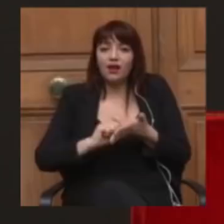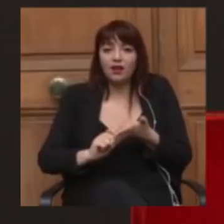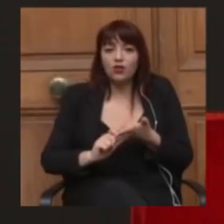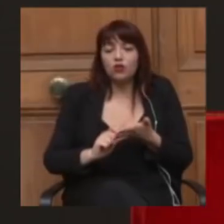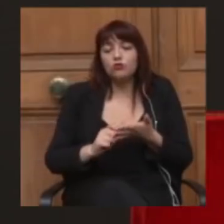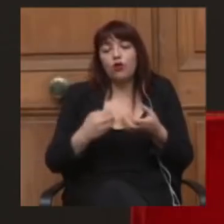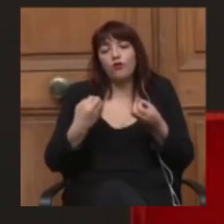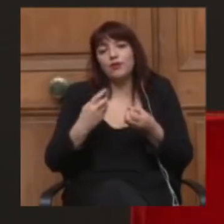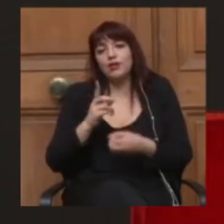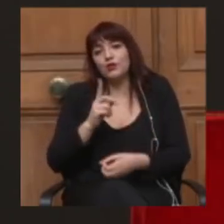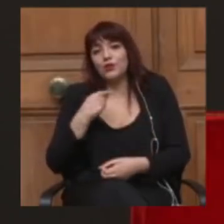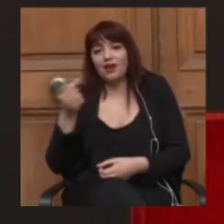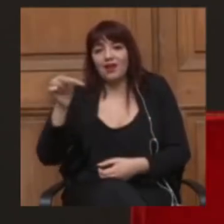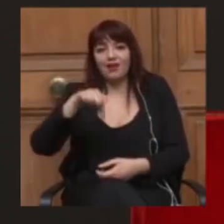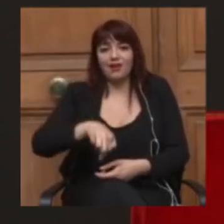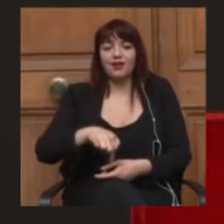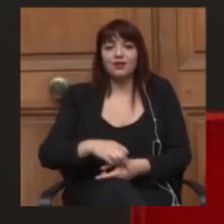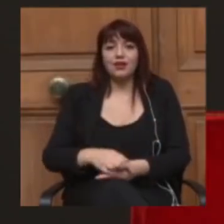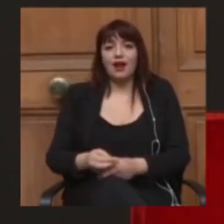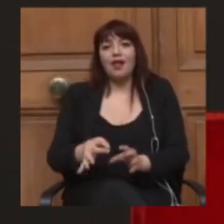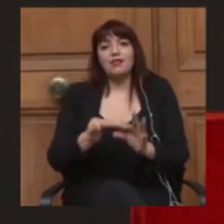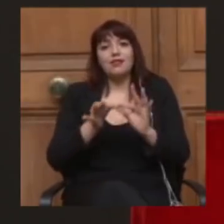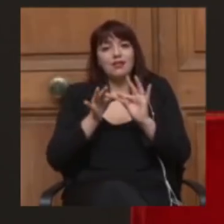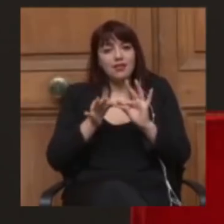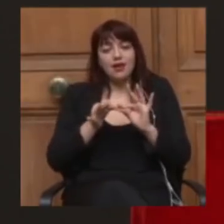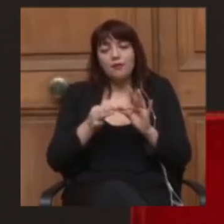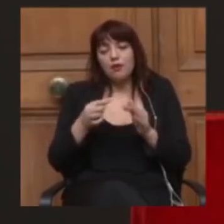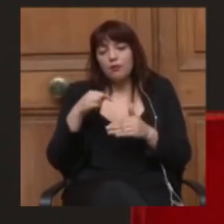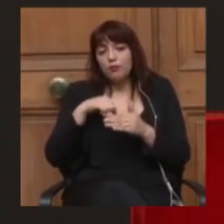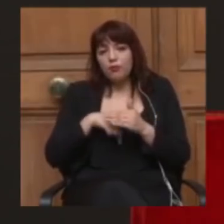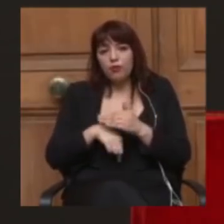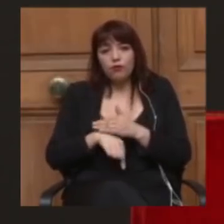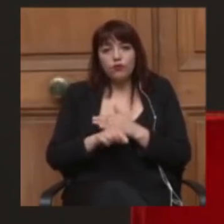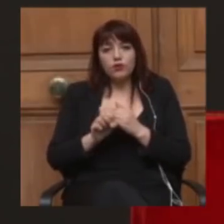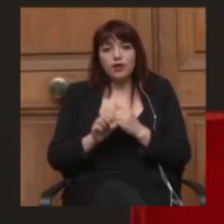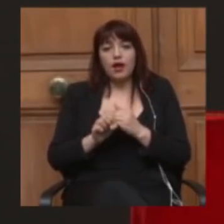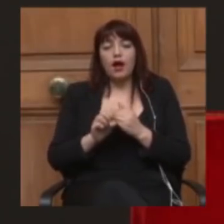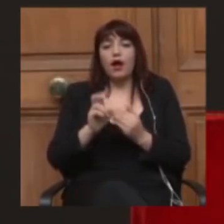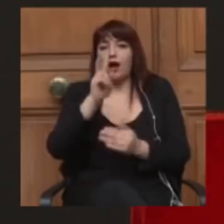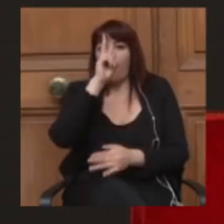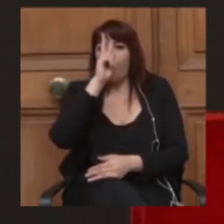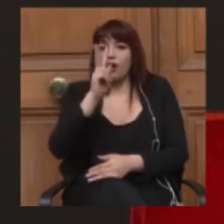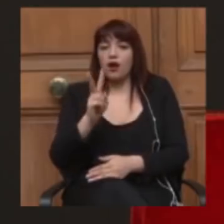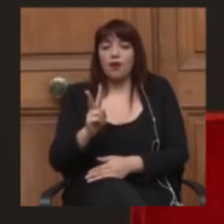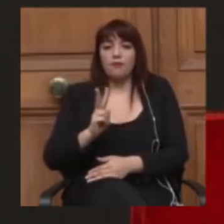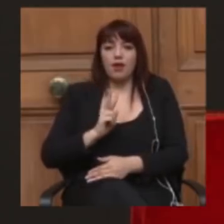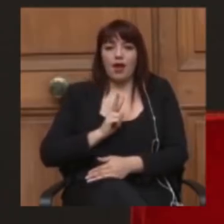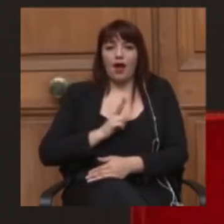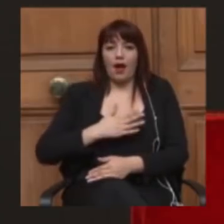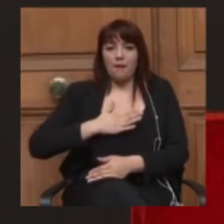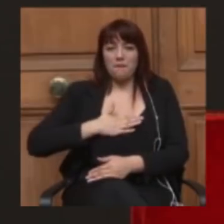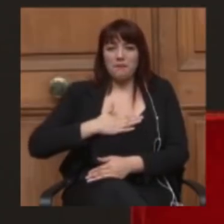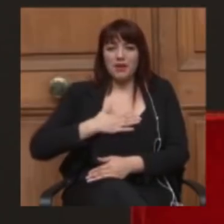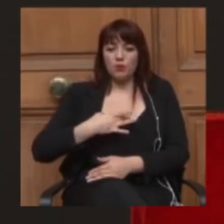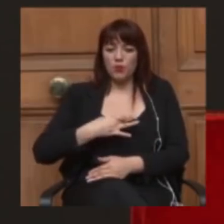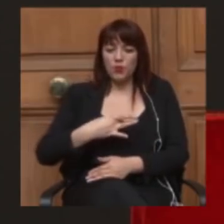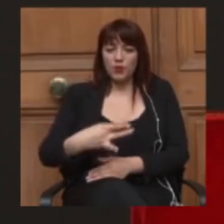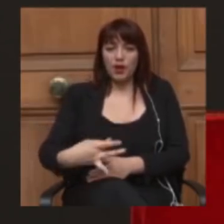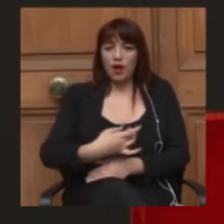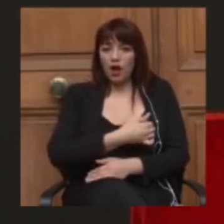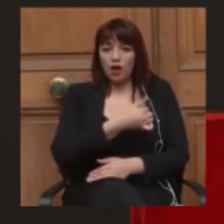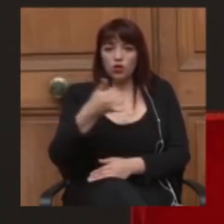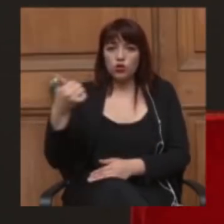most profoundly for honoring me, and in so doing, honoring those fields in which I